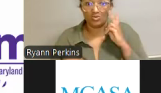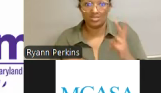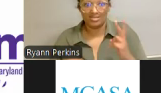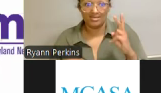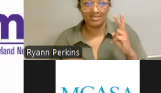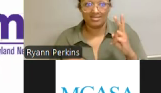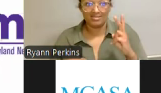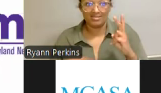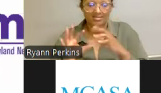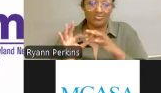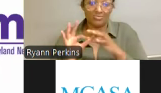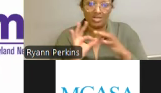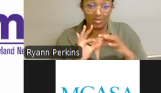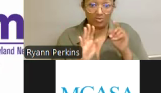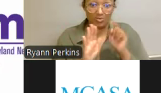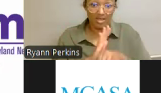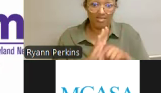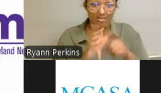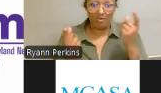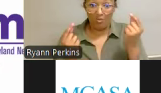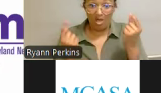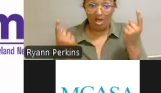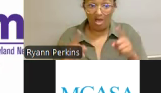Next slide, please.